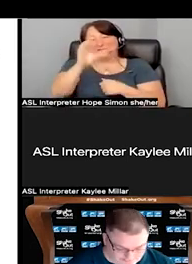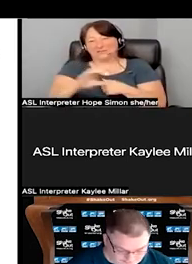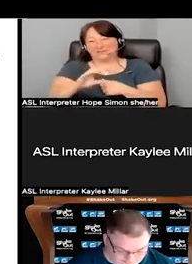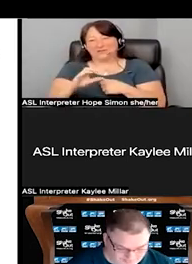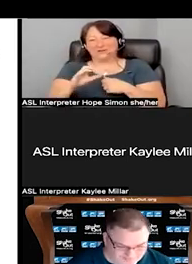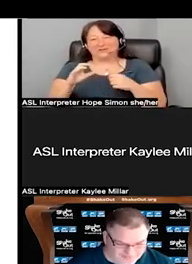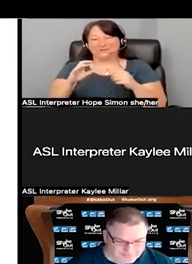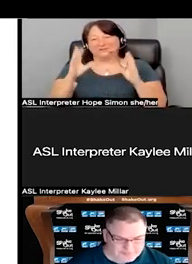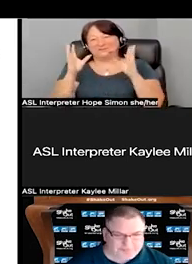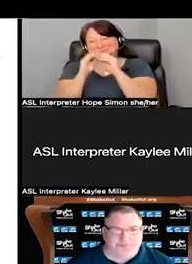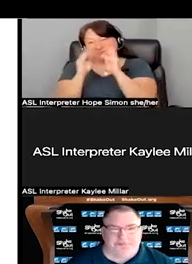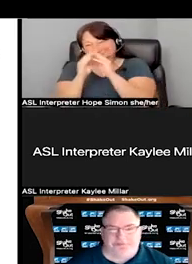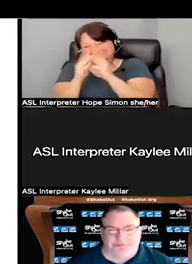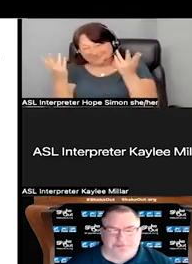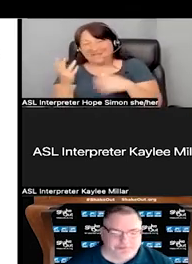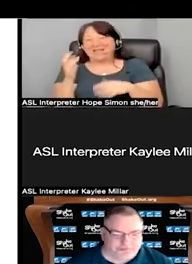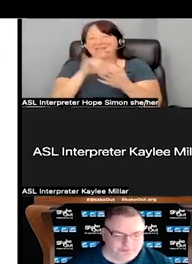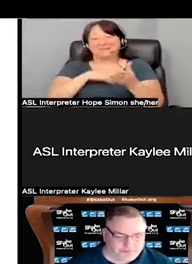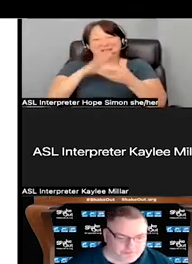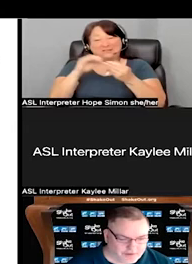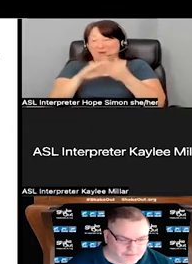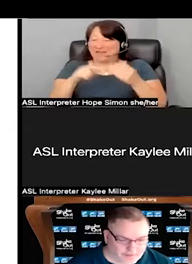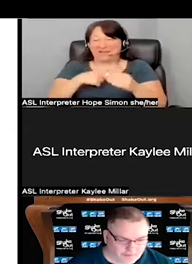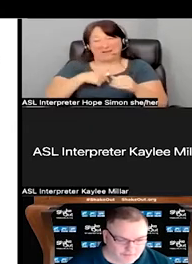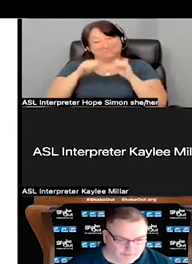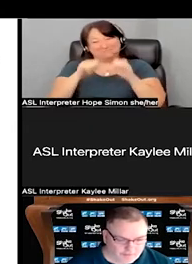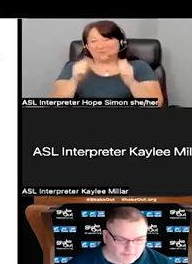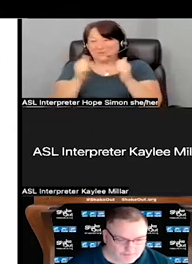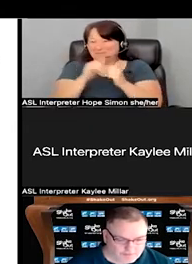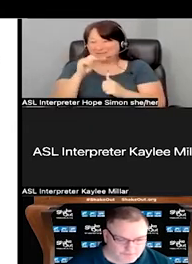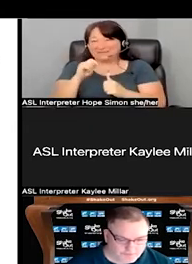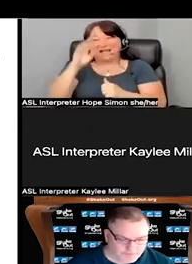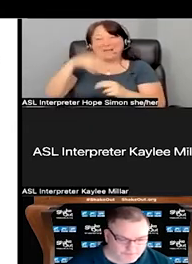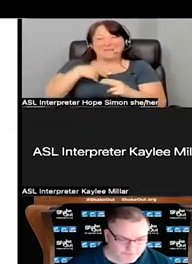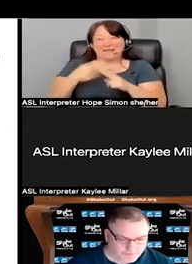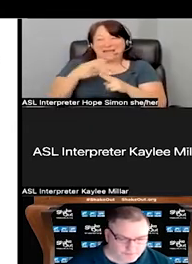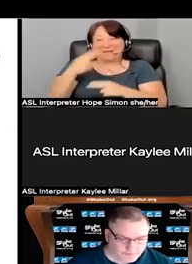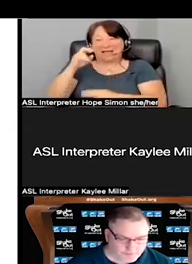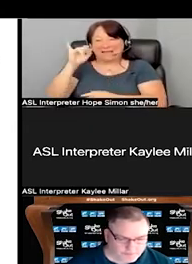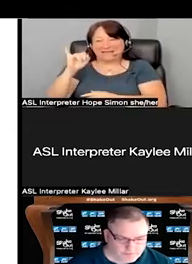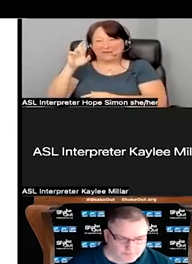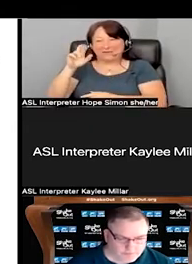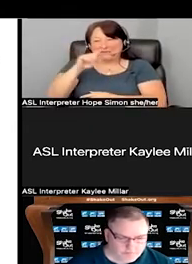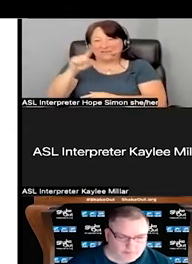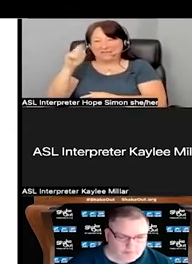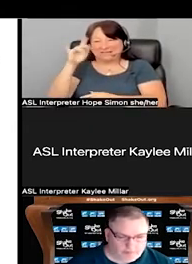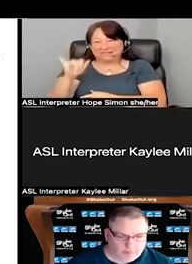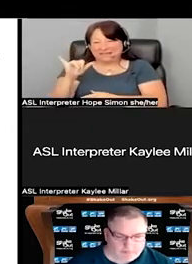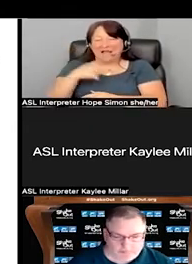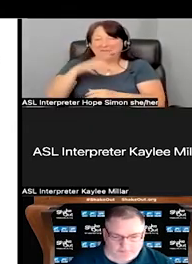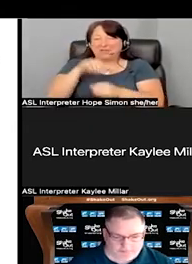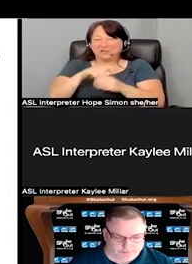to it. Thank you. I'm Heidi Rosofsky, and I'm a inclusive planning specialist